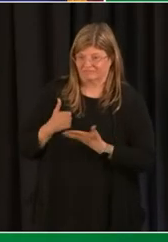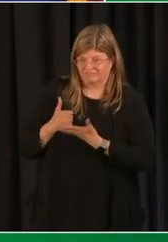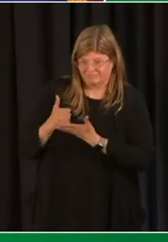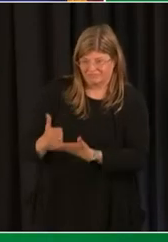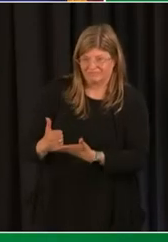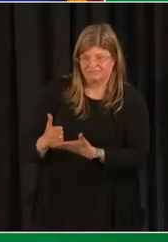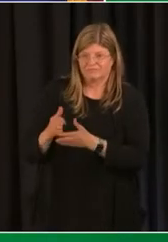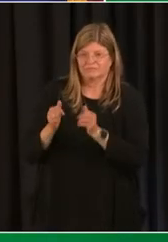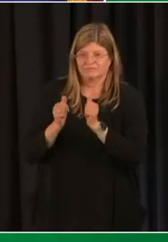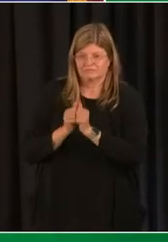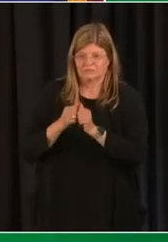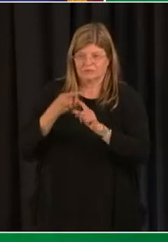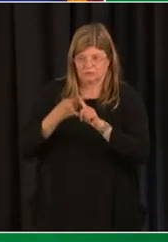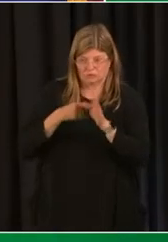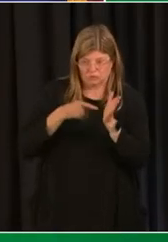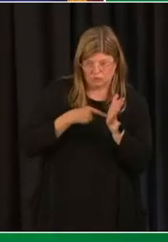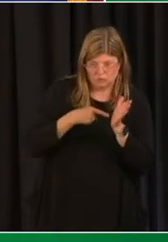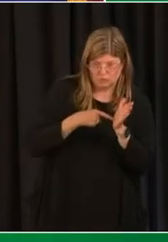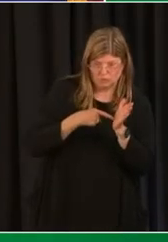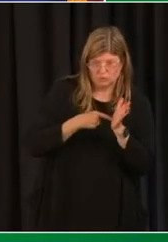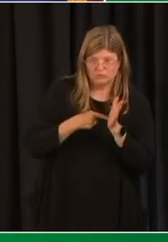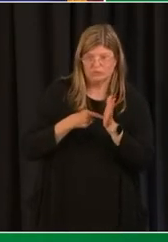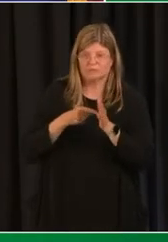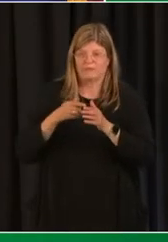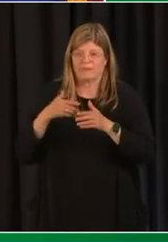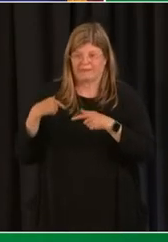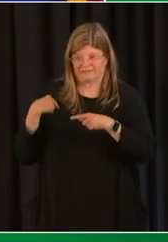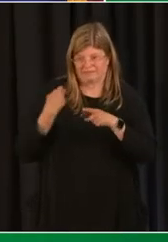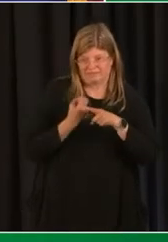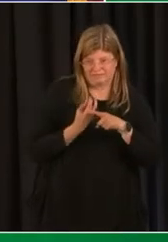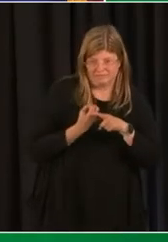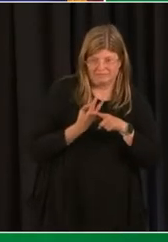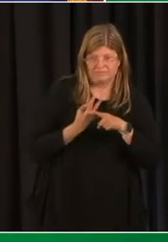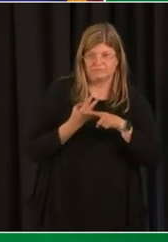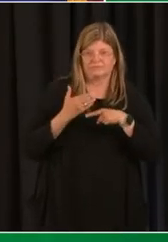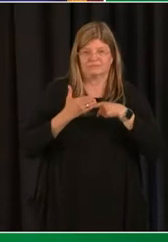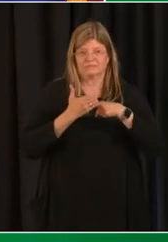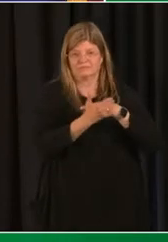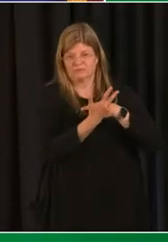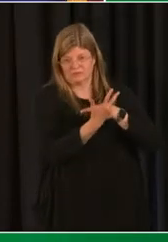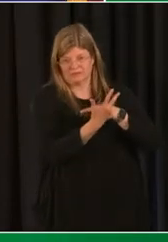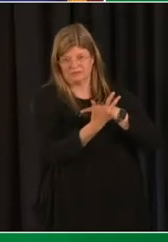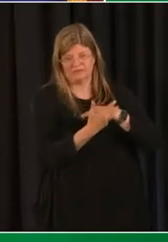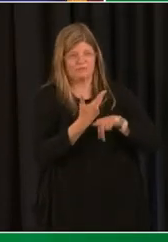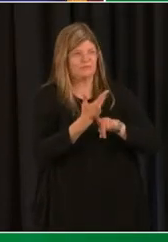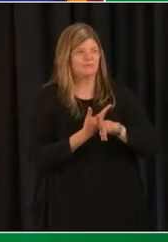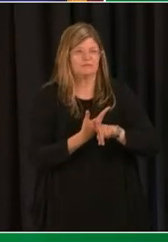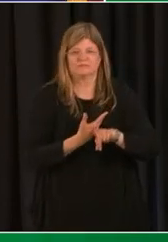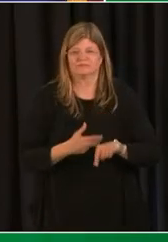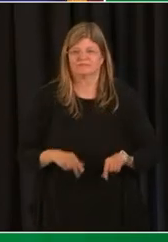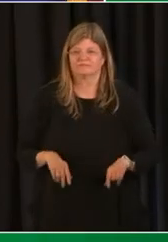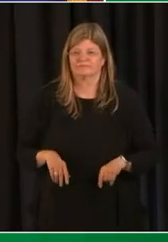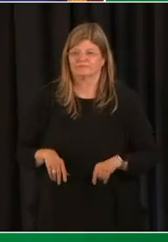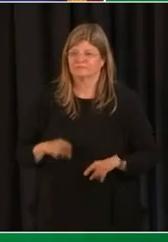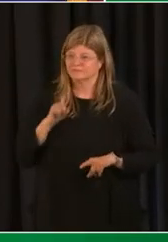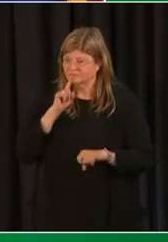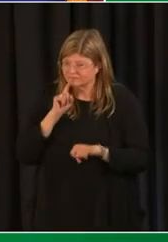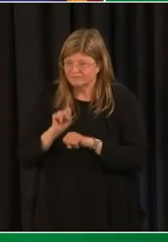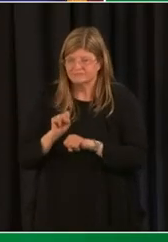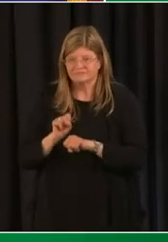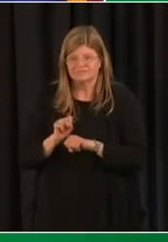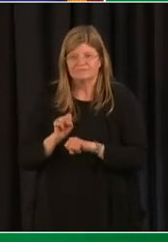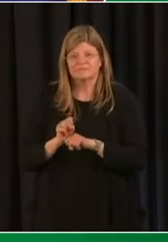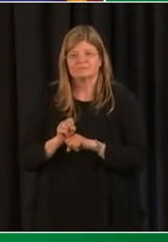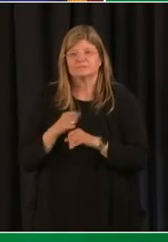you with rent that's due, that was due over the last 12 months, and we can help you with the next 3 months of rent. So that's why we really